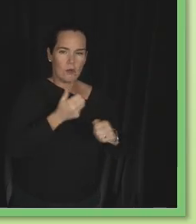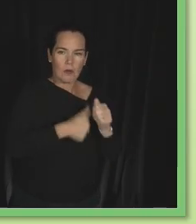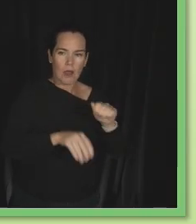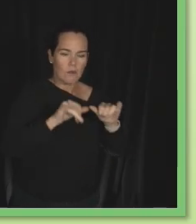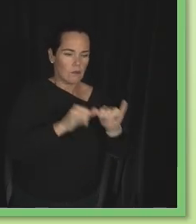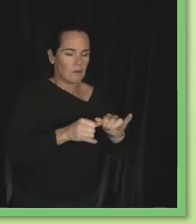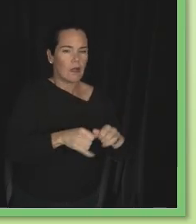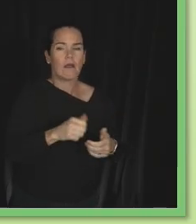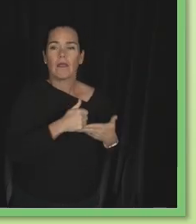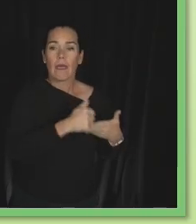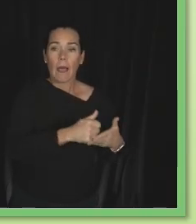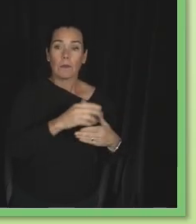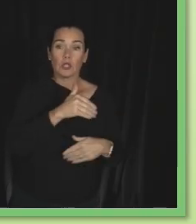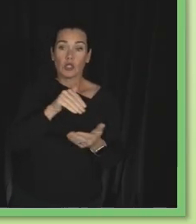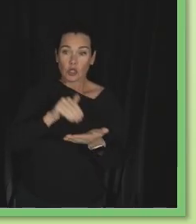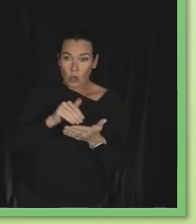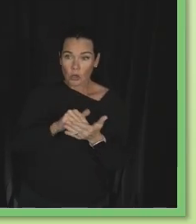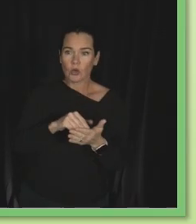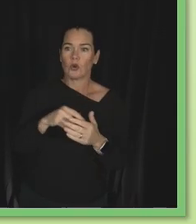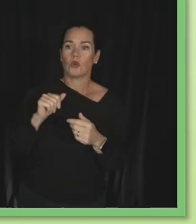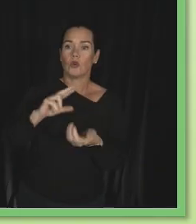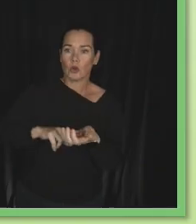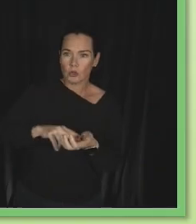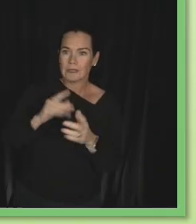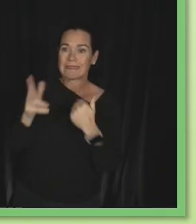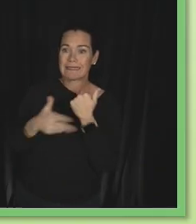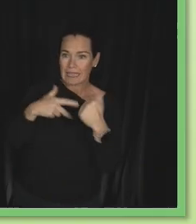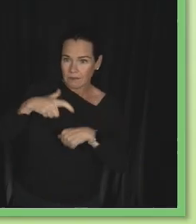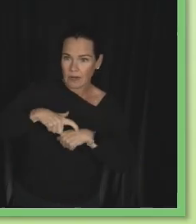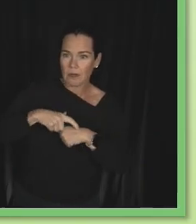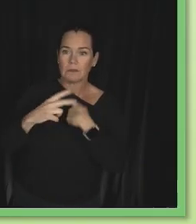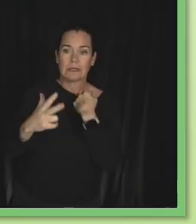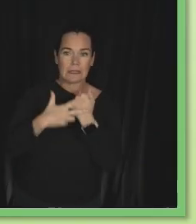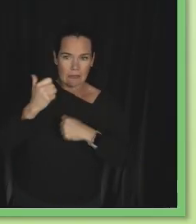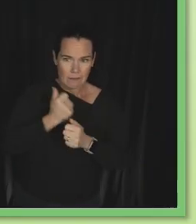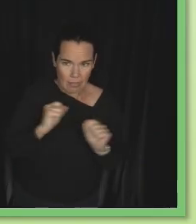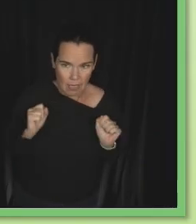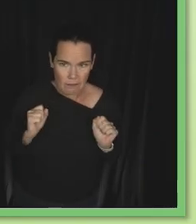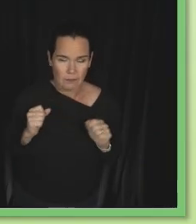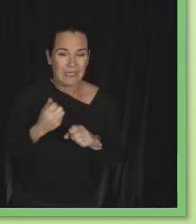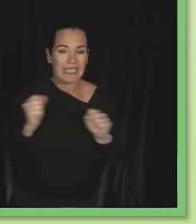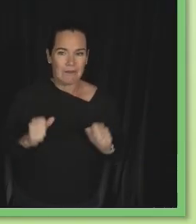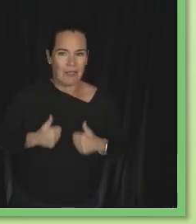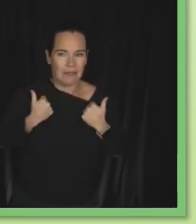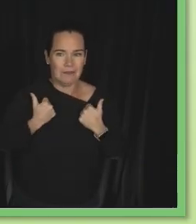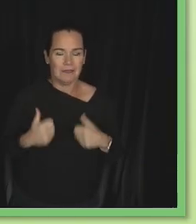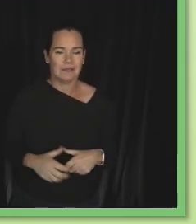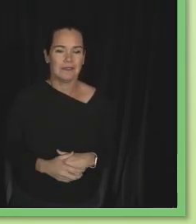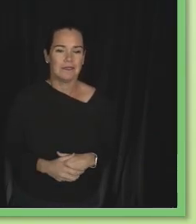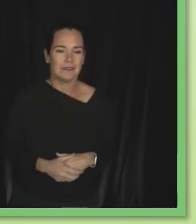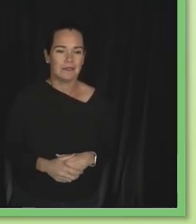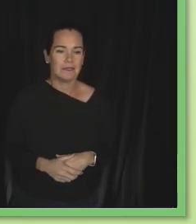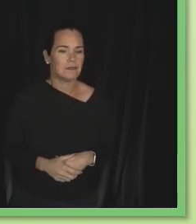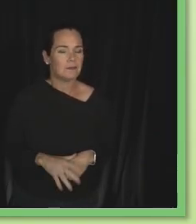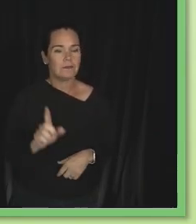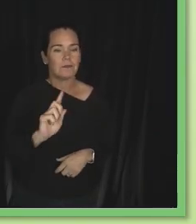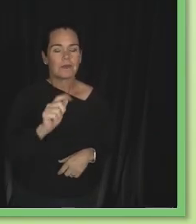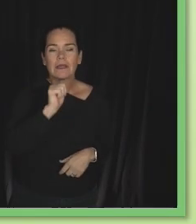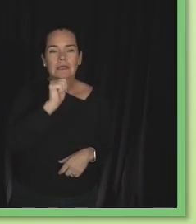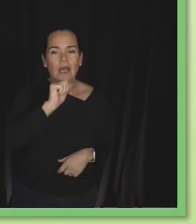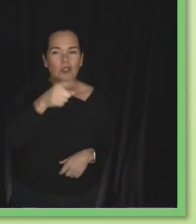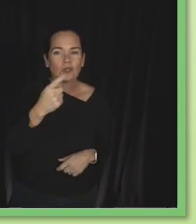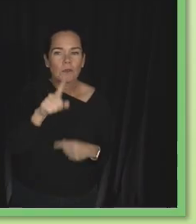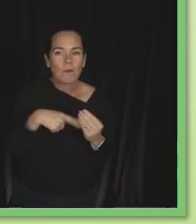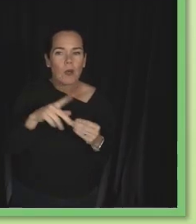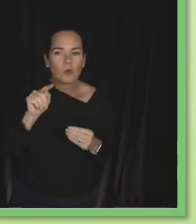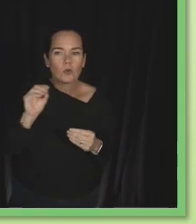doctor or a nurse save time and save lives. This is not just about the tools. It's